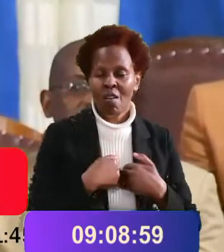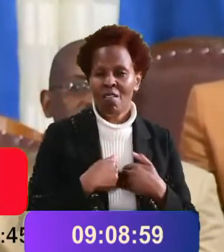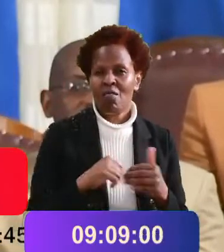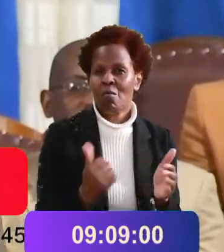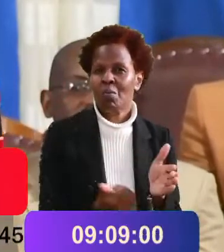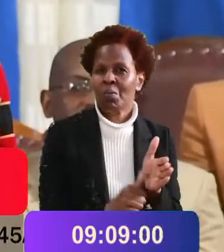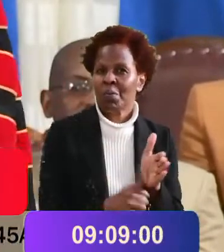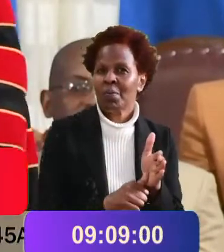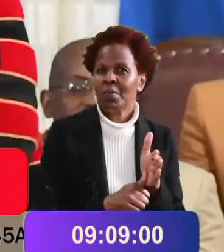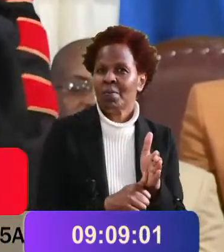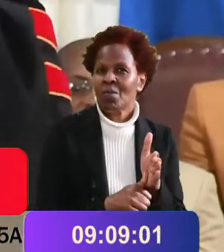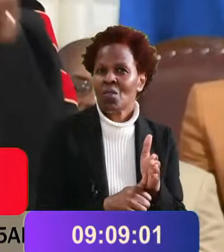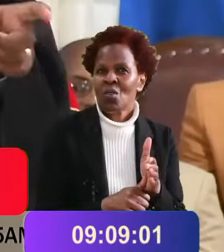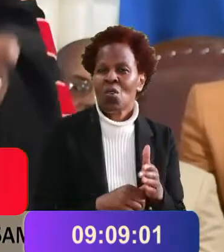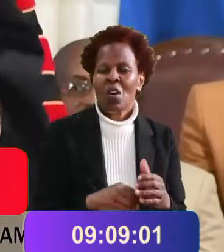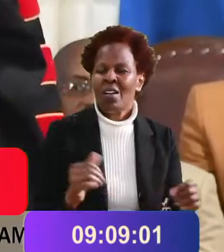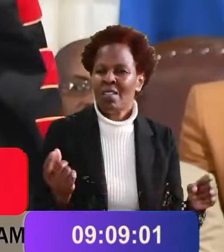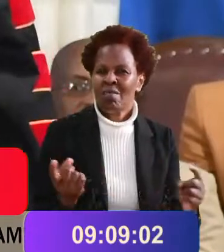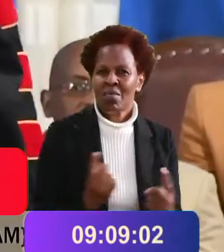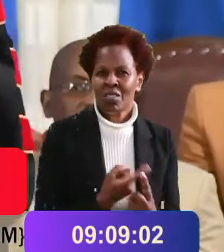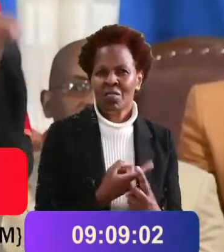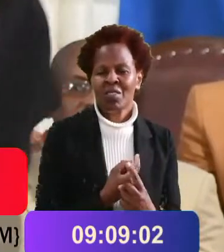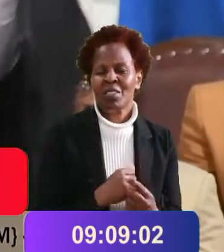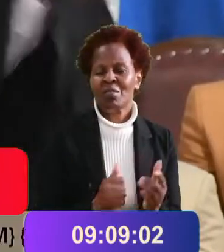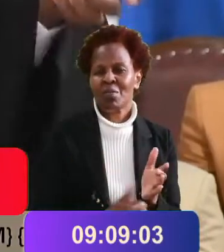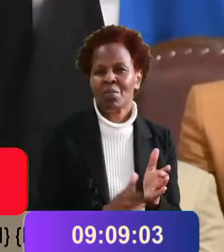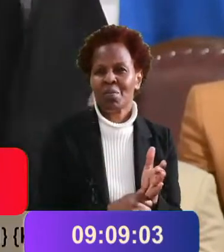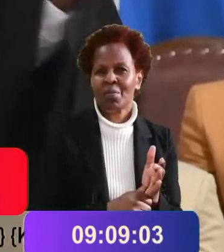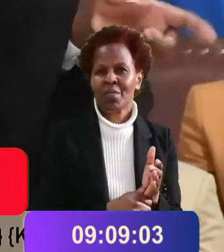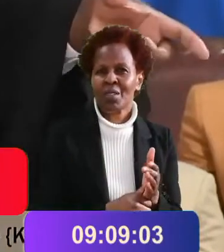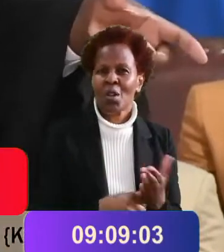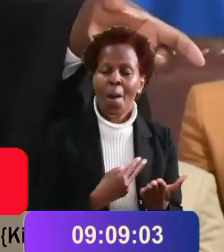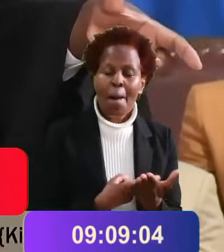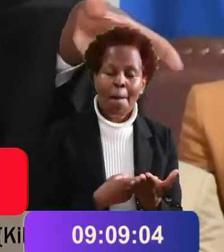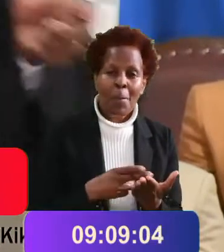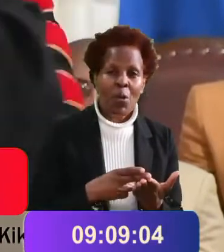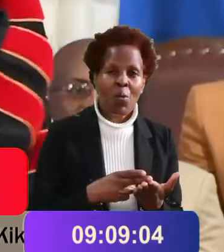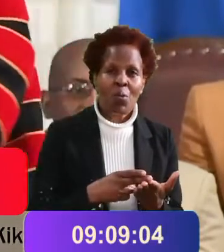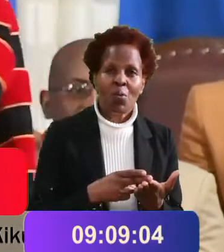trials of many kinds, pure joy,